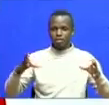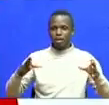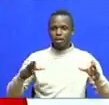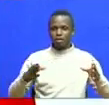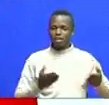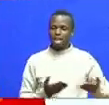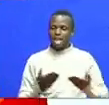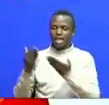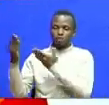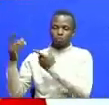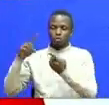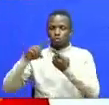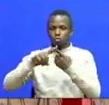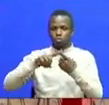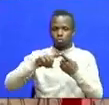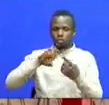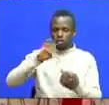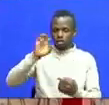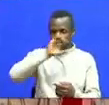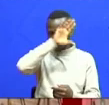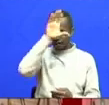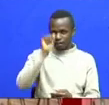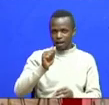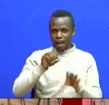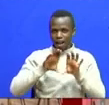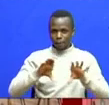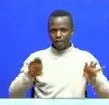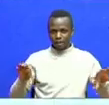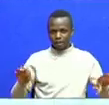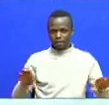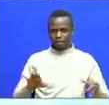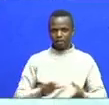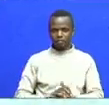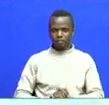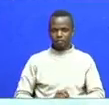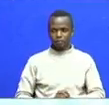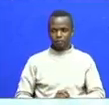into the African markets. Reporting for GBS TV, I am Mark Ochieng Anthony.